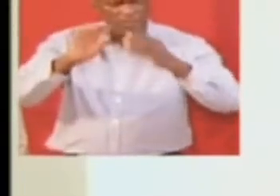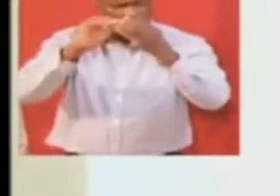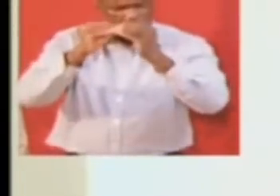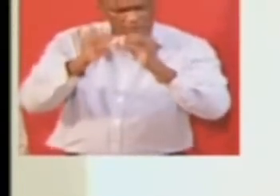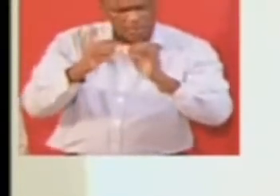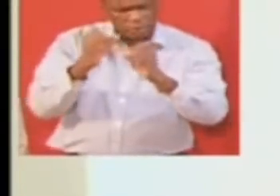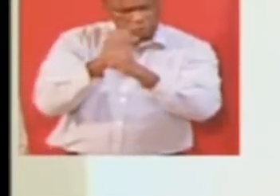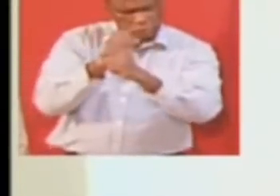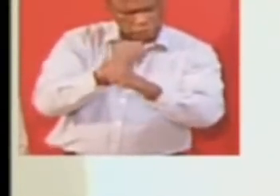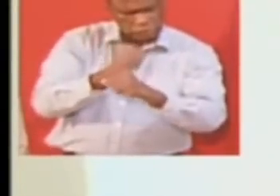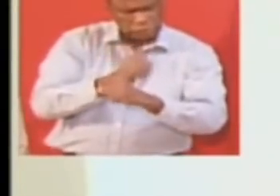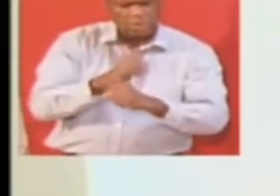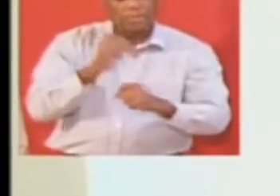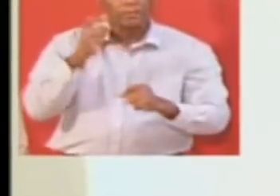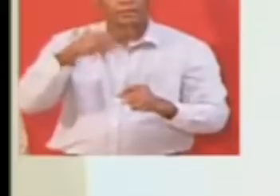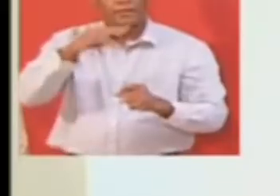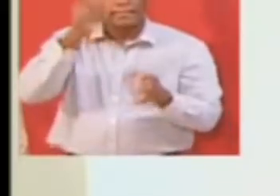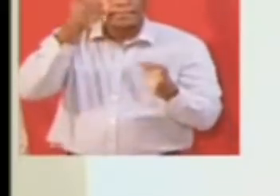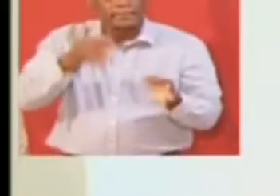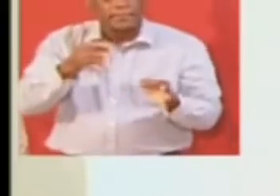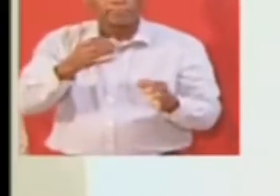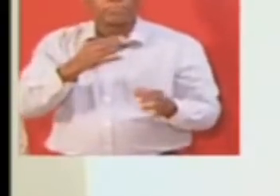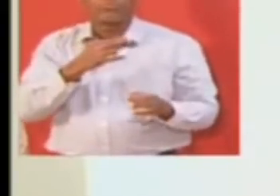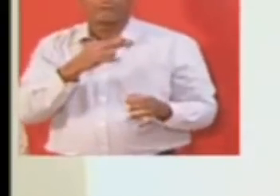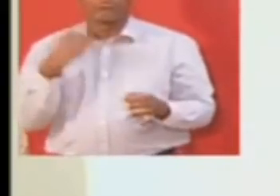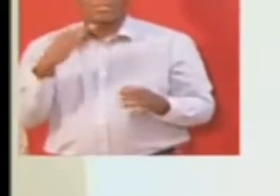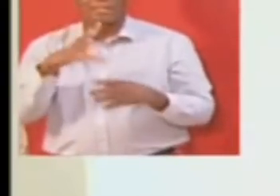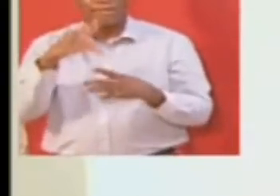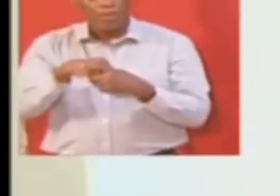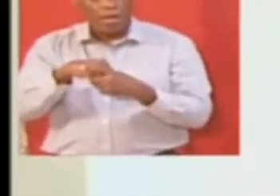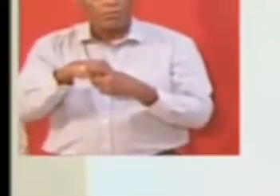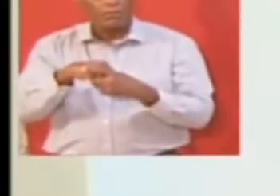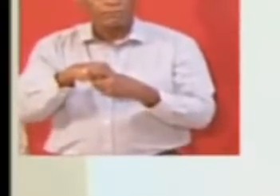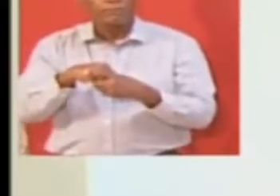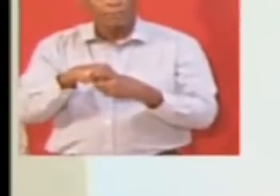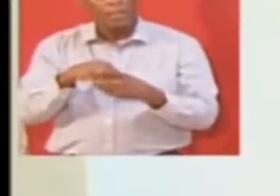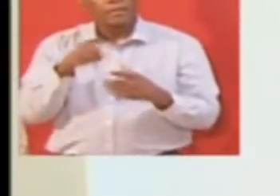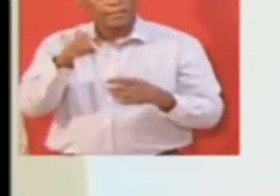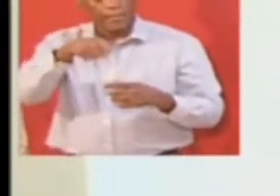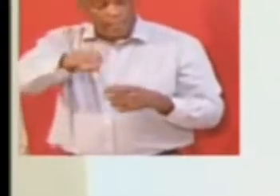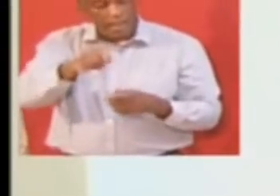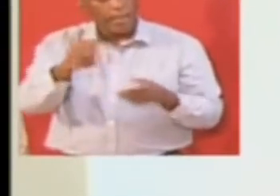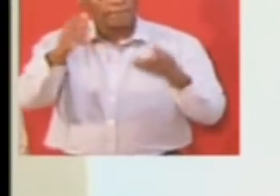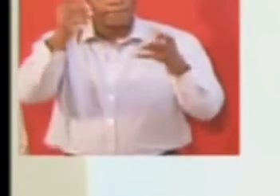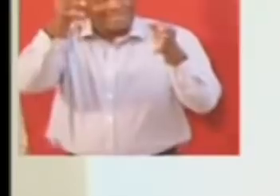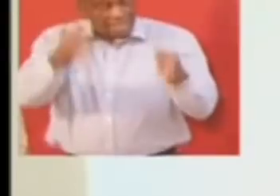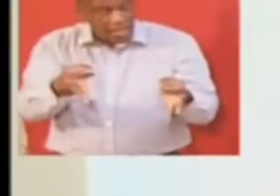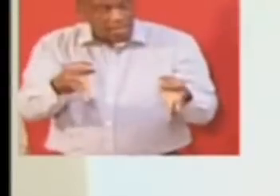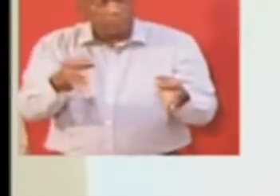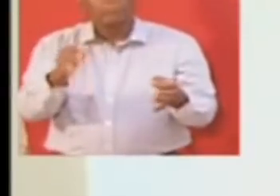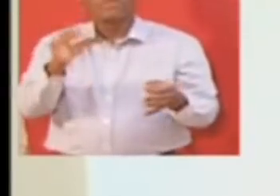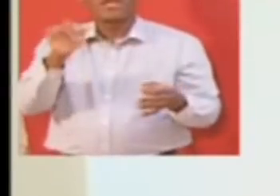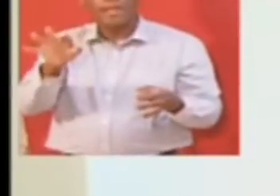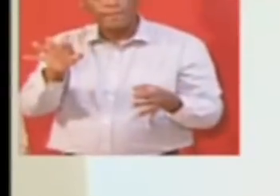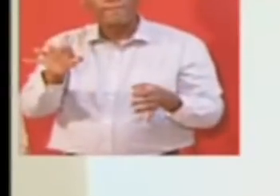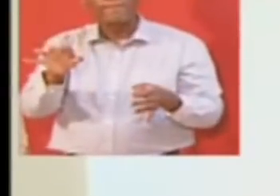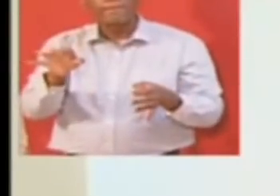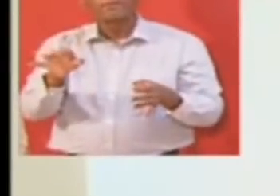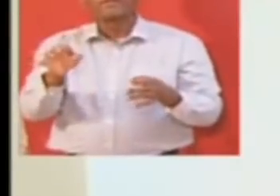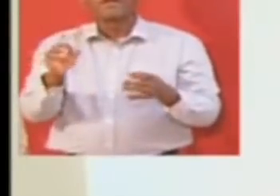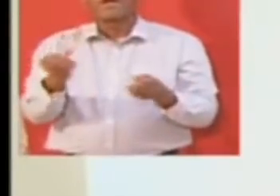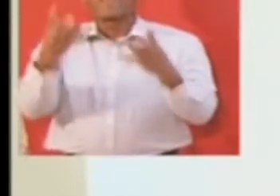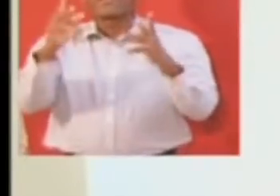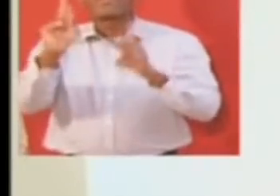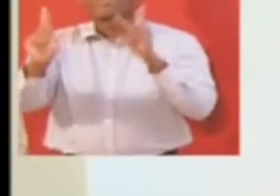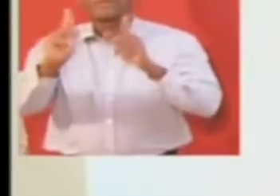that's involved. And it was determined that if the numbers are in the vicinity of 20 or less per day in a community, then